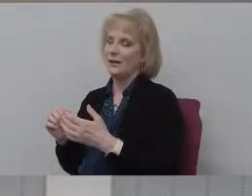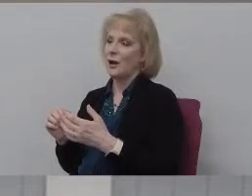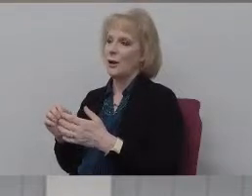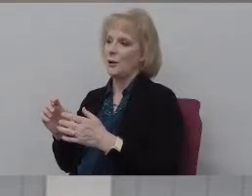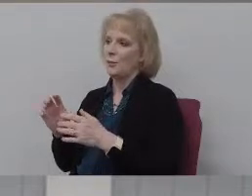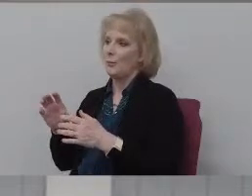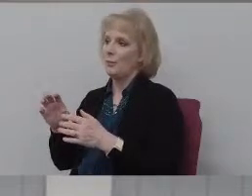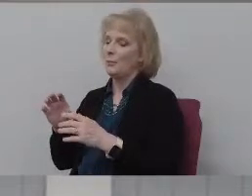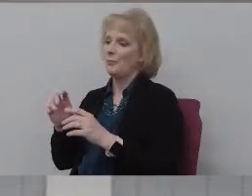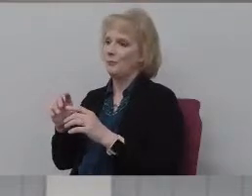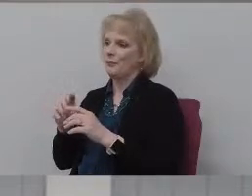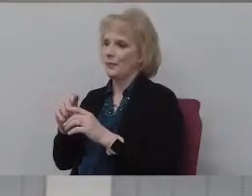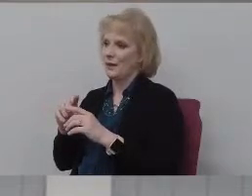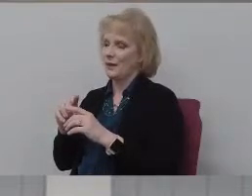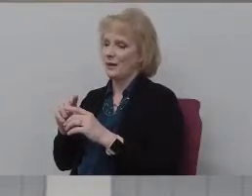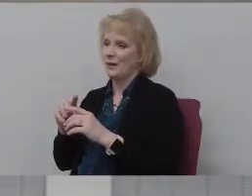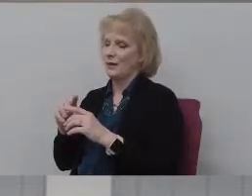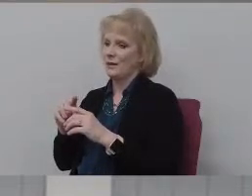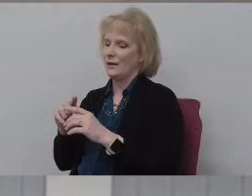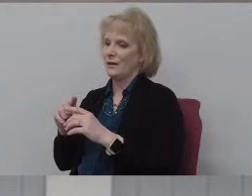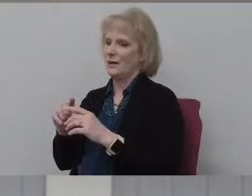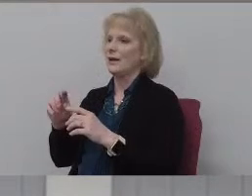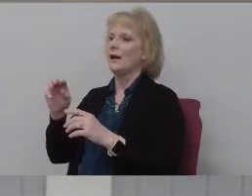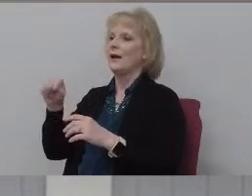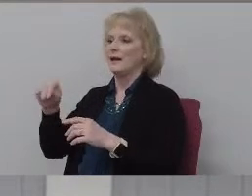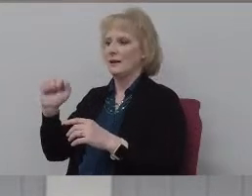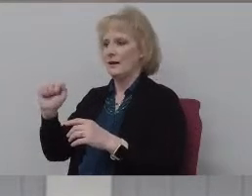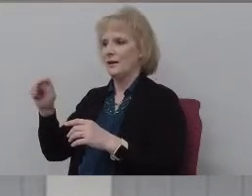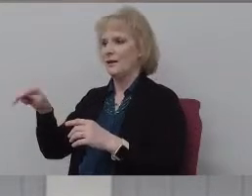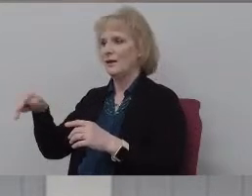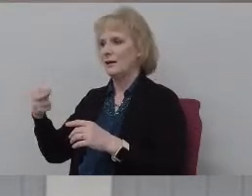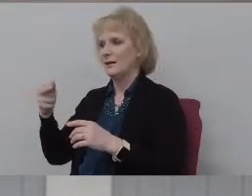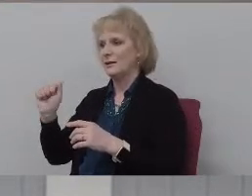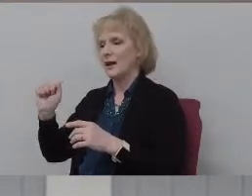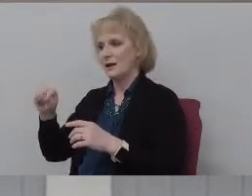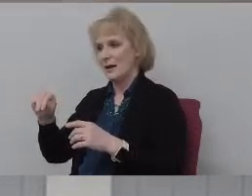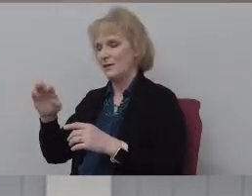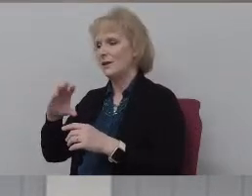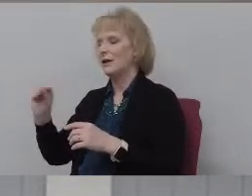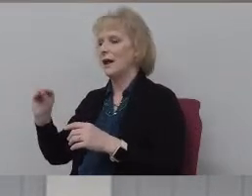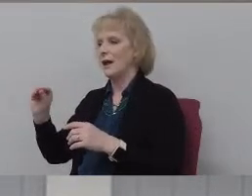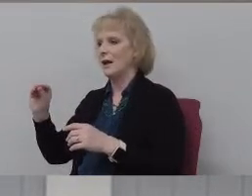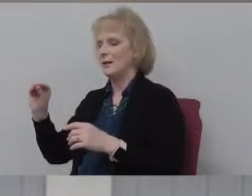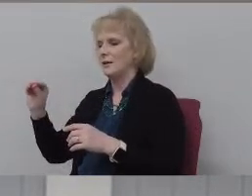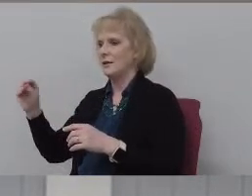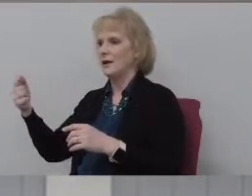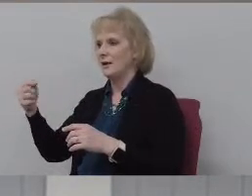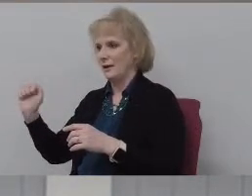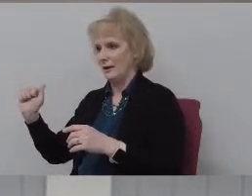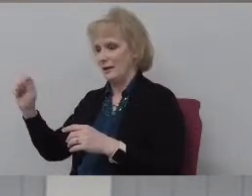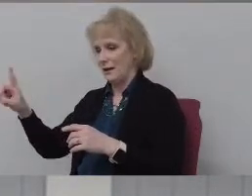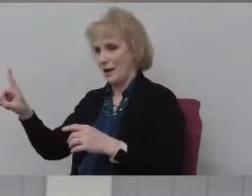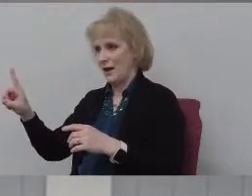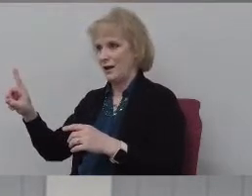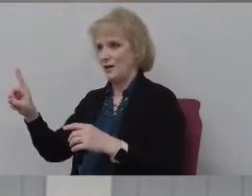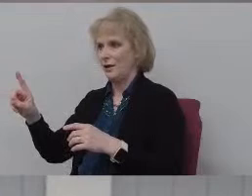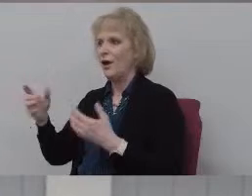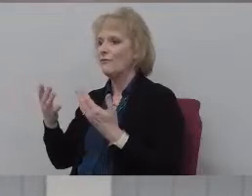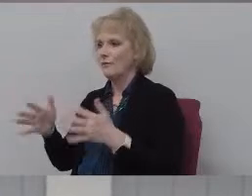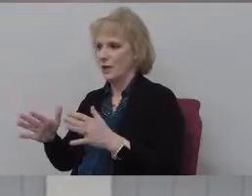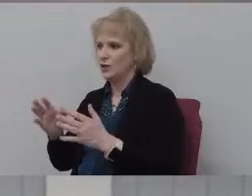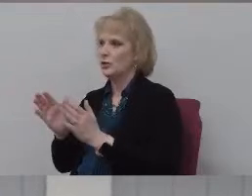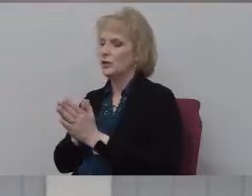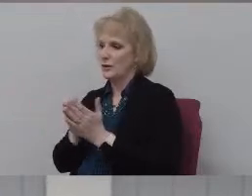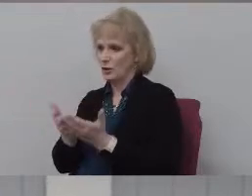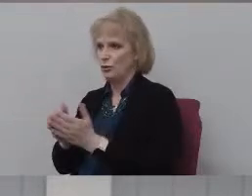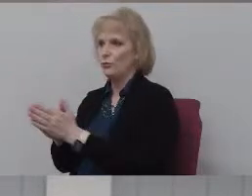ones who wrote the remainder of 1 and 2 Samuel and finished out the life of King David and that chronicle of the